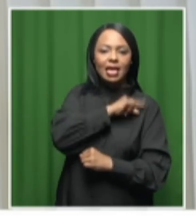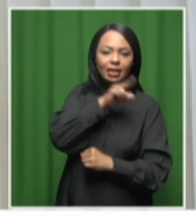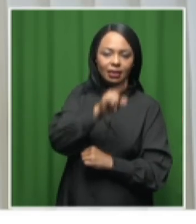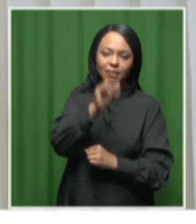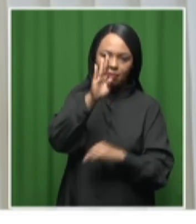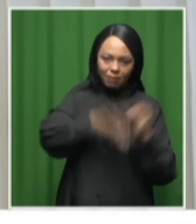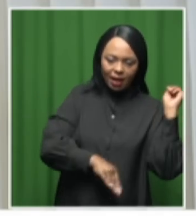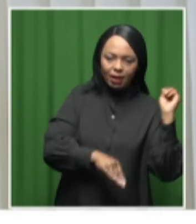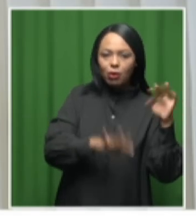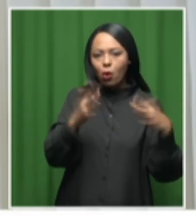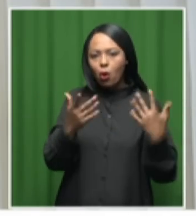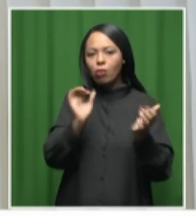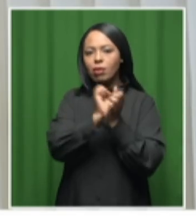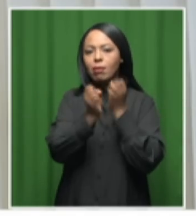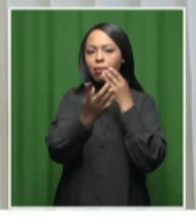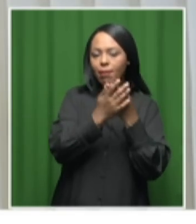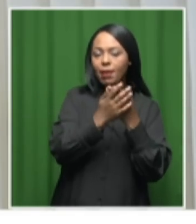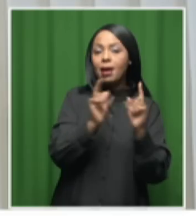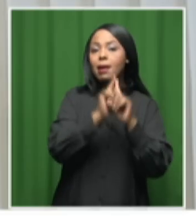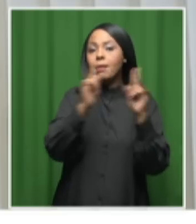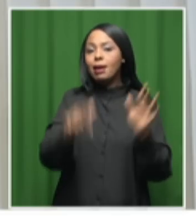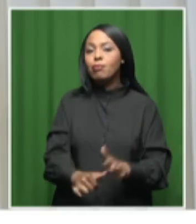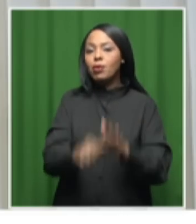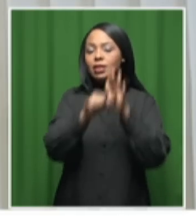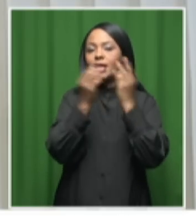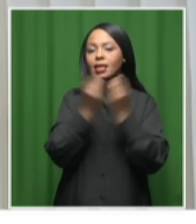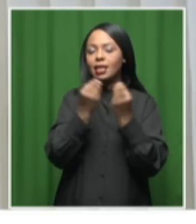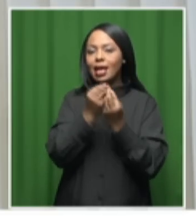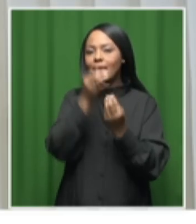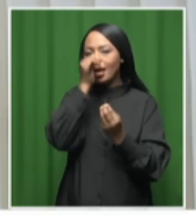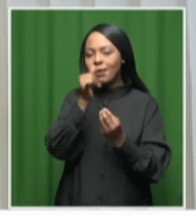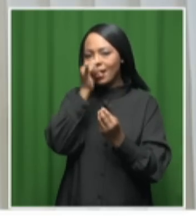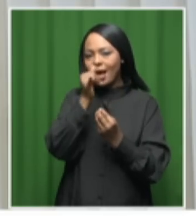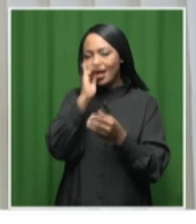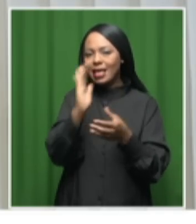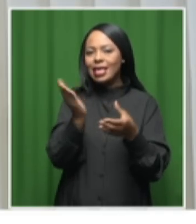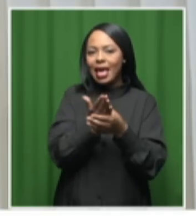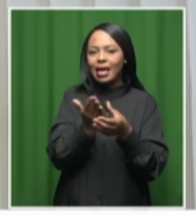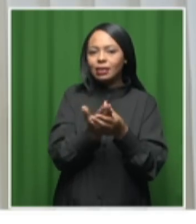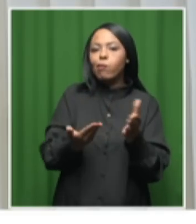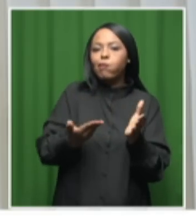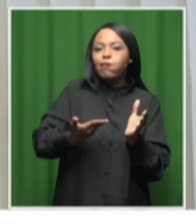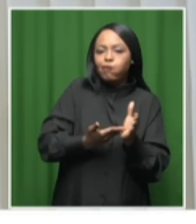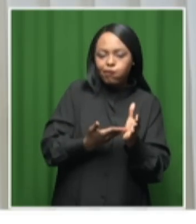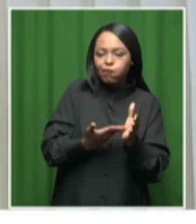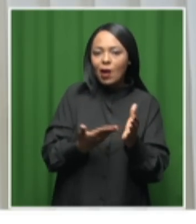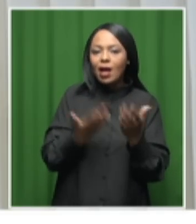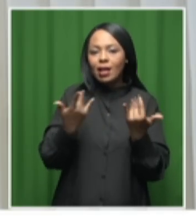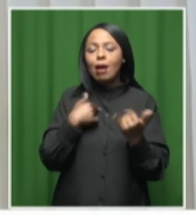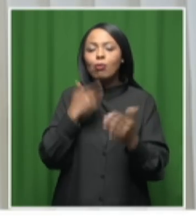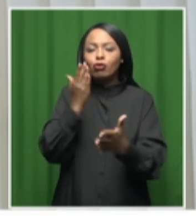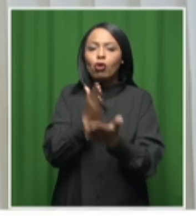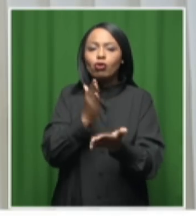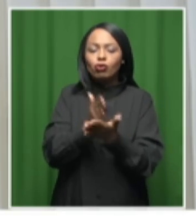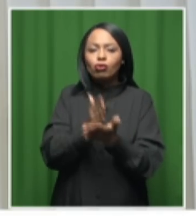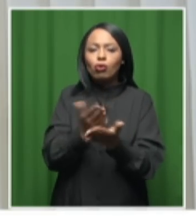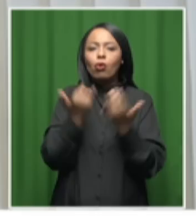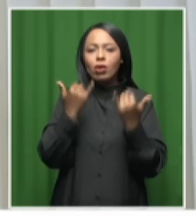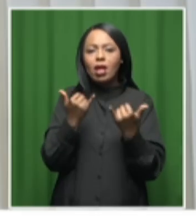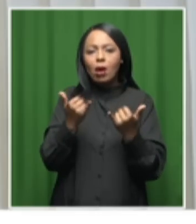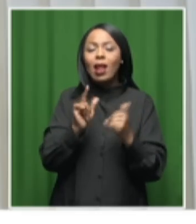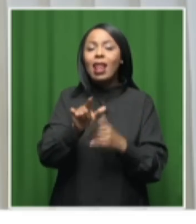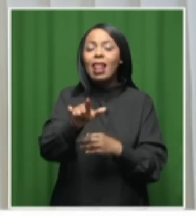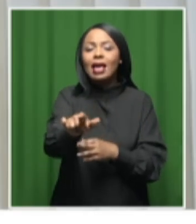fine or is sent to prison. But most importantly, there's a criminal record that is going to be there. And I'm definitely sure that it will be raised at a later stage